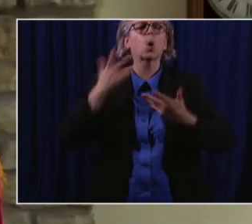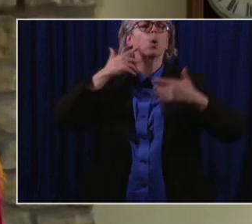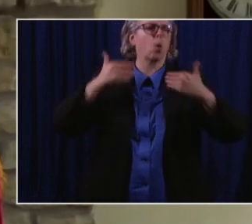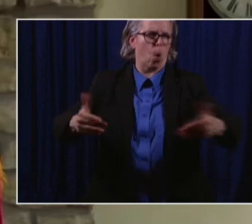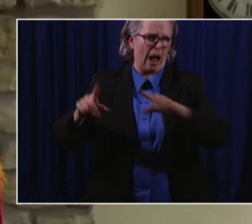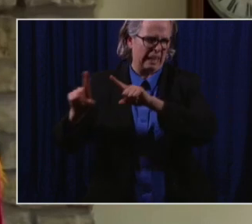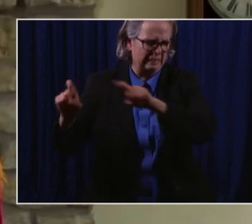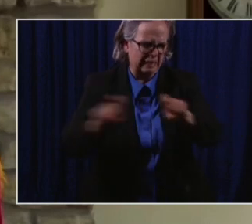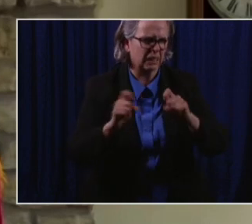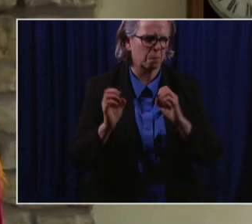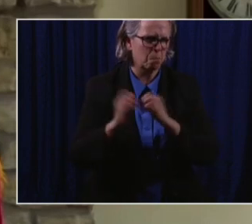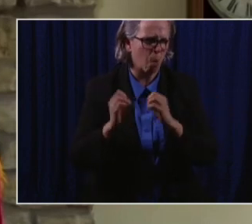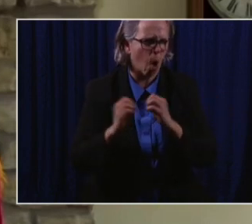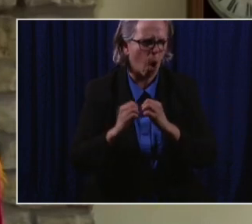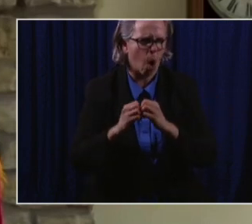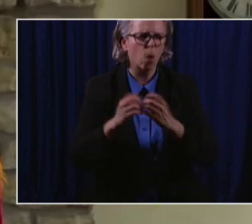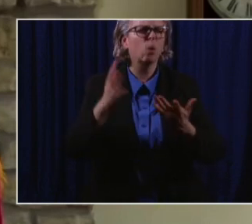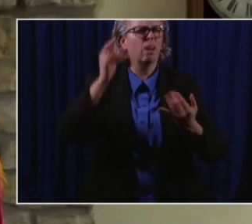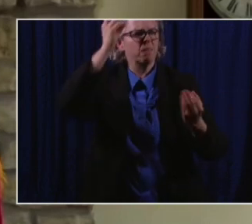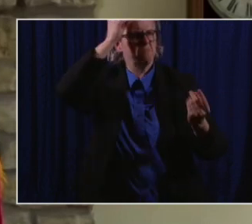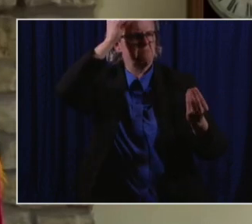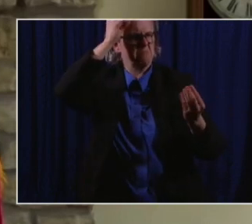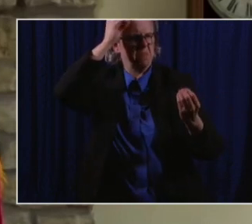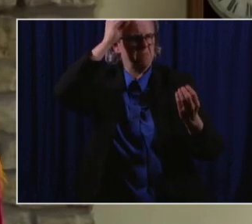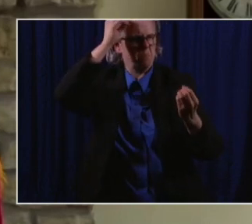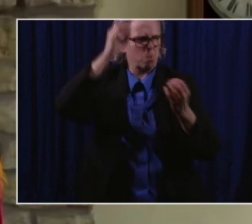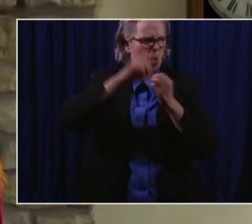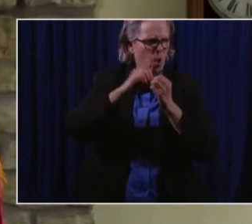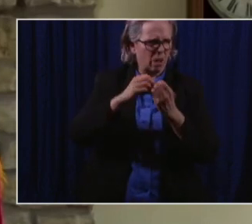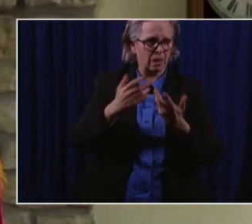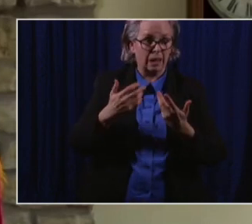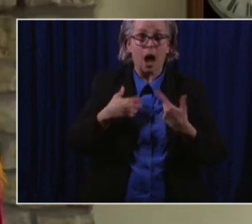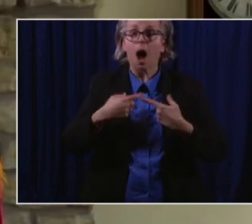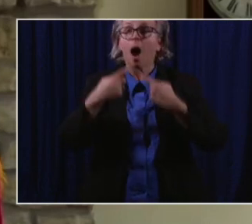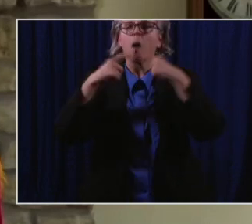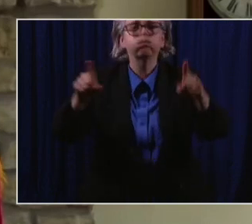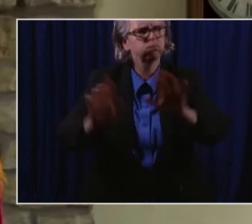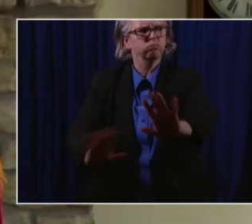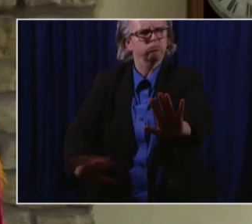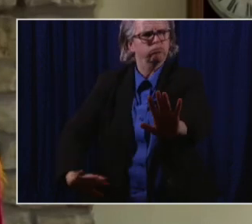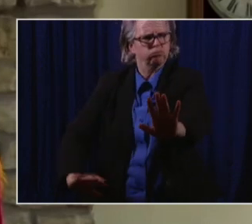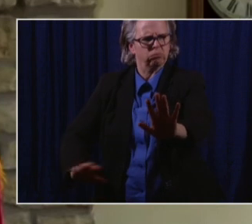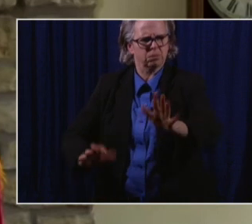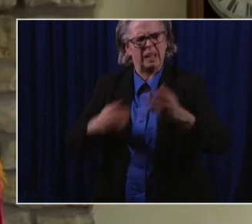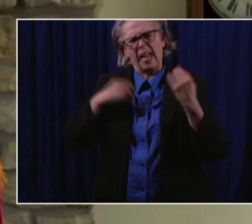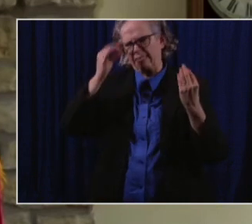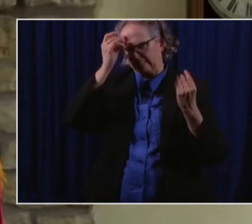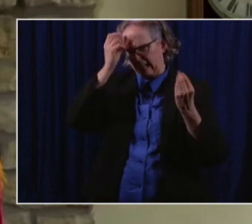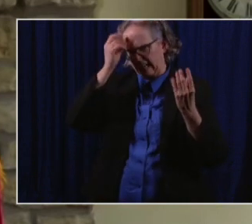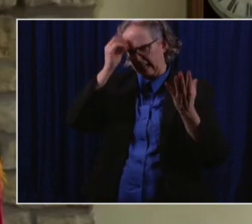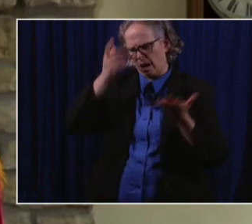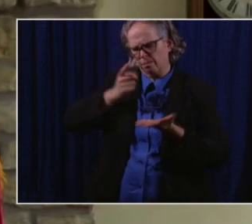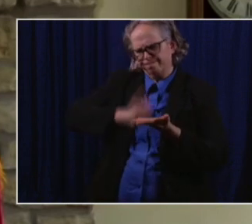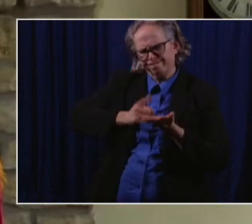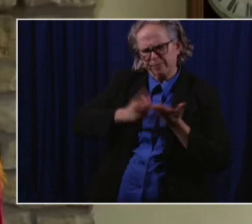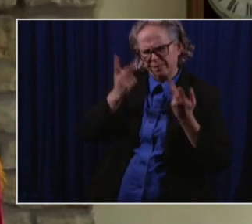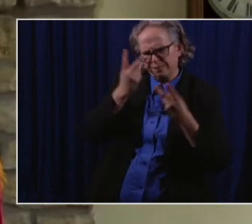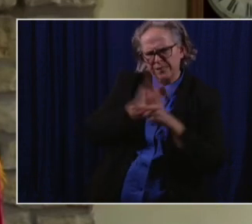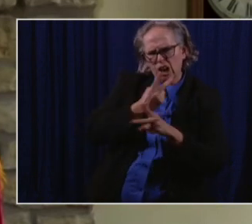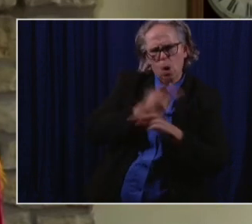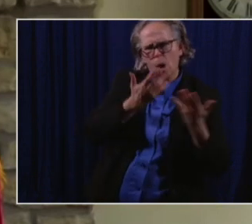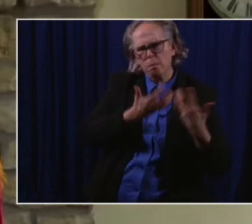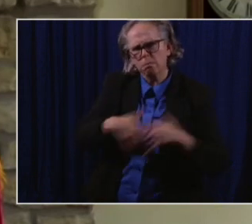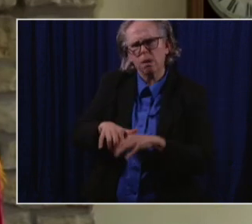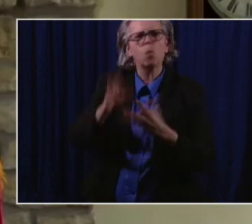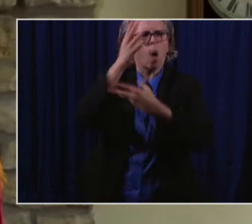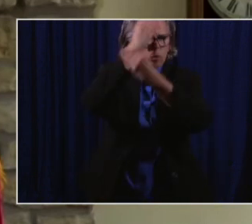future. This is not the announcement of when we're going to start it, but I want to let everyone know that we